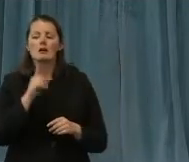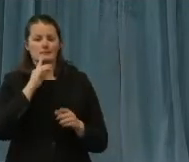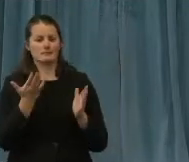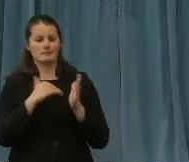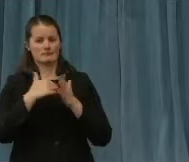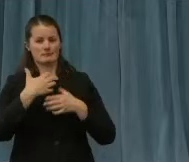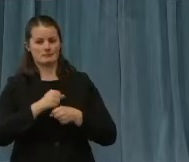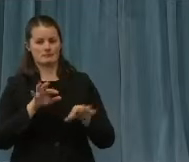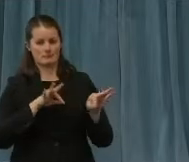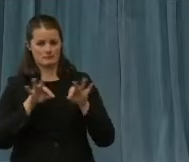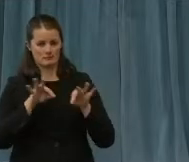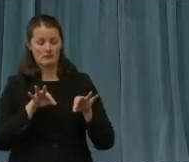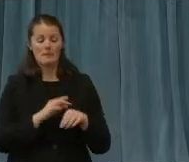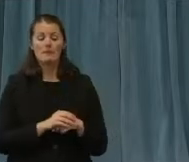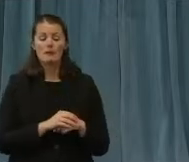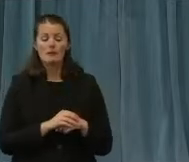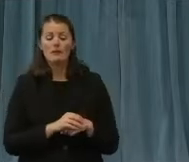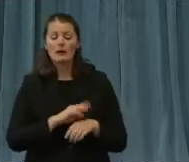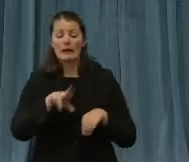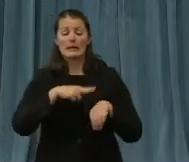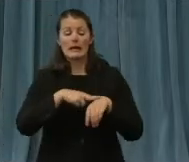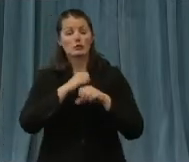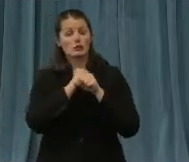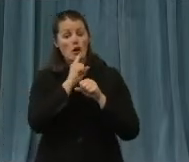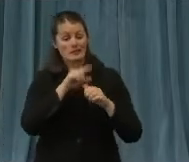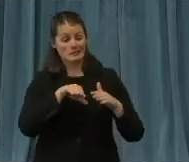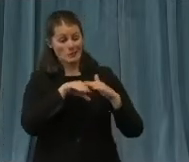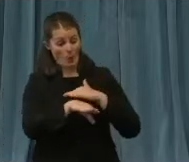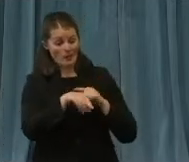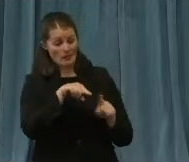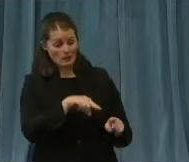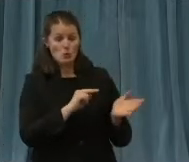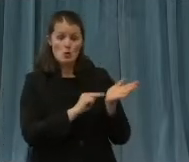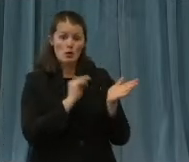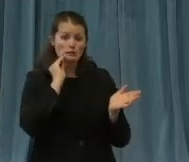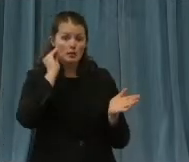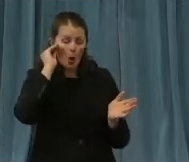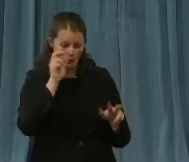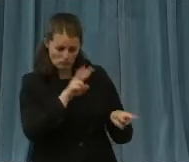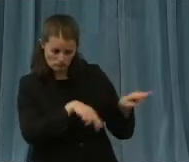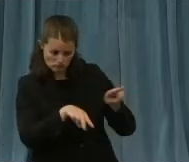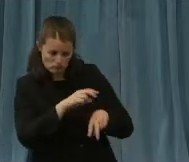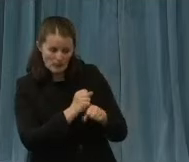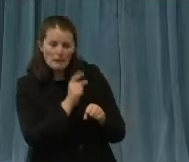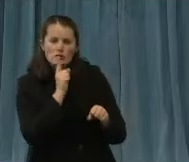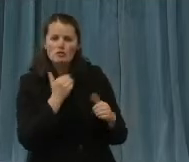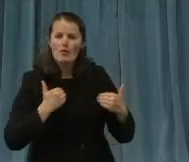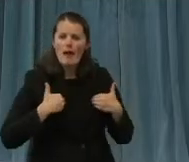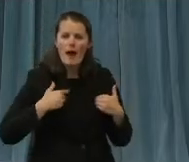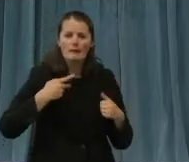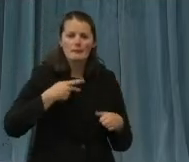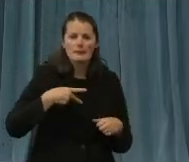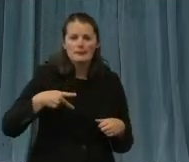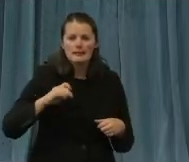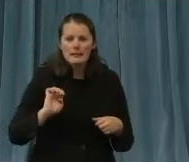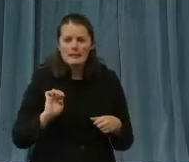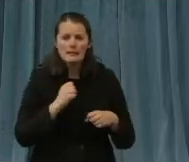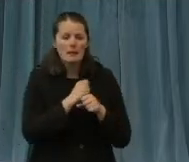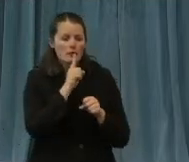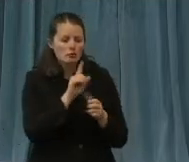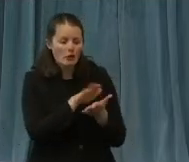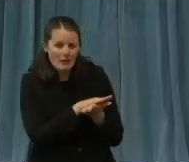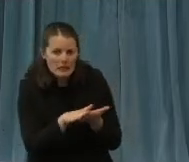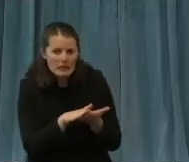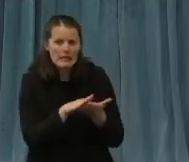they have adequate PPE, and that they've got sufficient staff on hand. And we appreciate, General, you and the